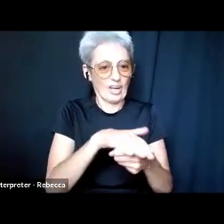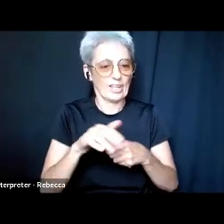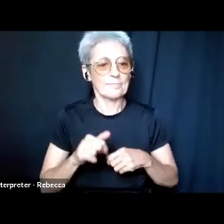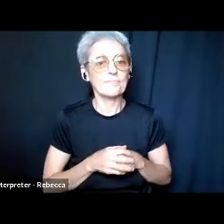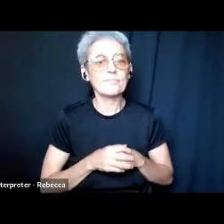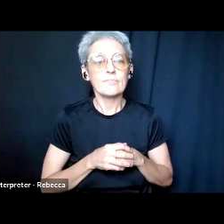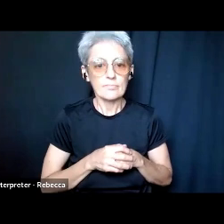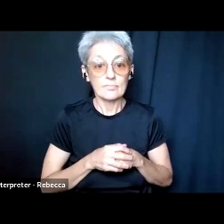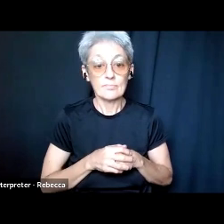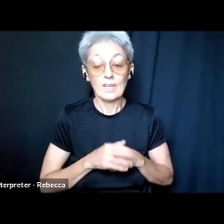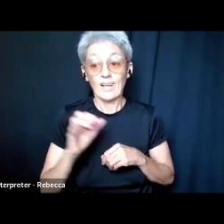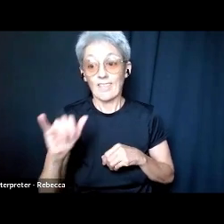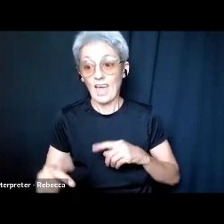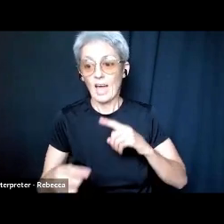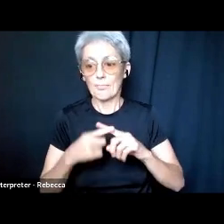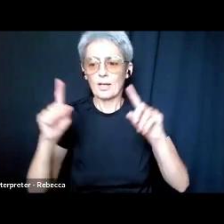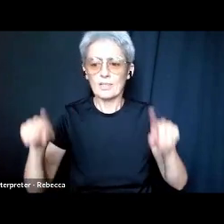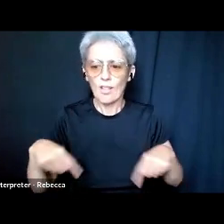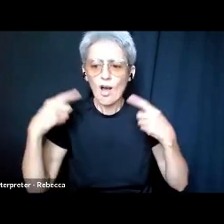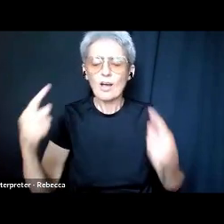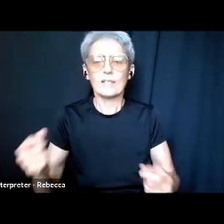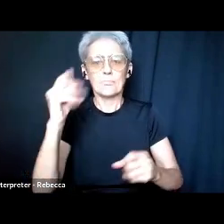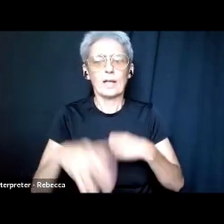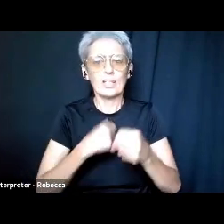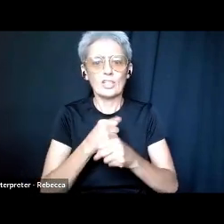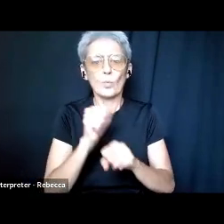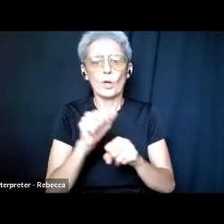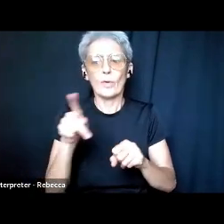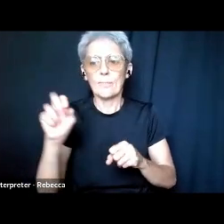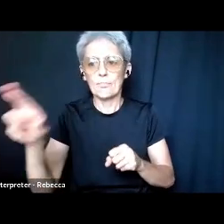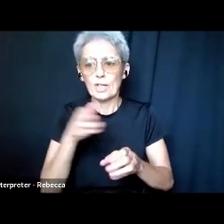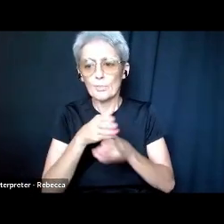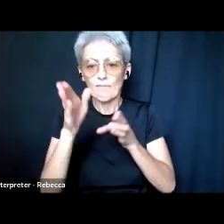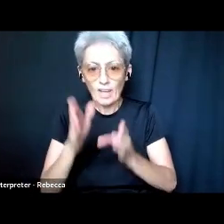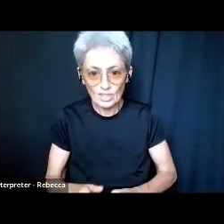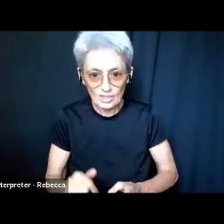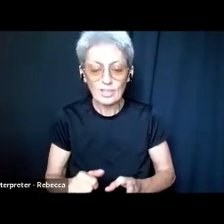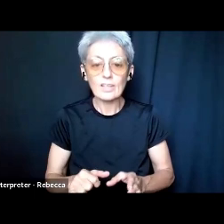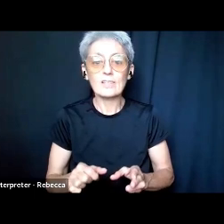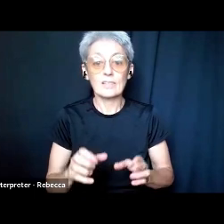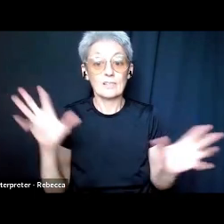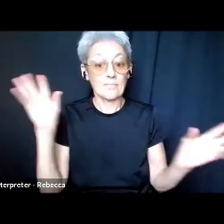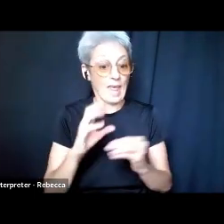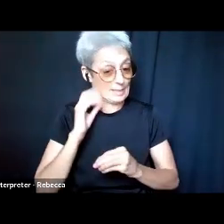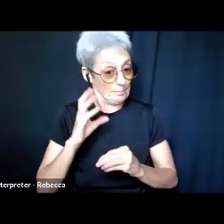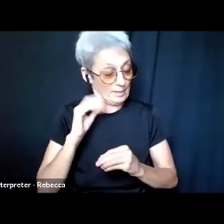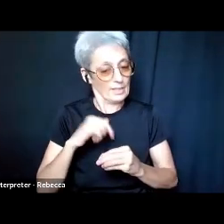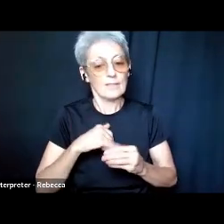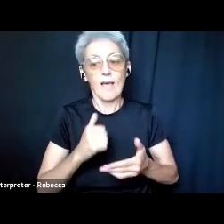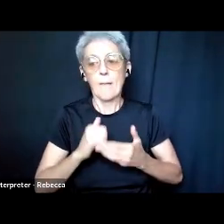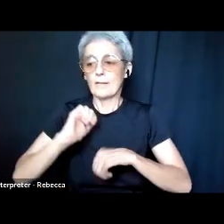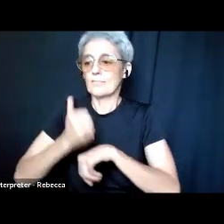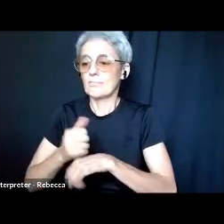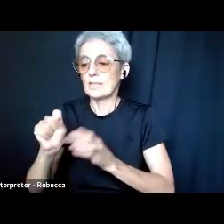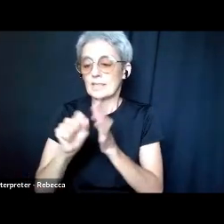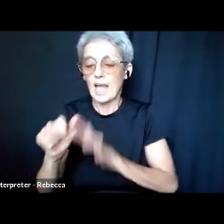of working with peer professionals, we have developed a statewide coalition, a gathering of family